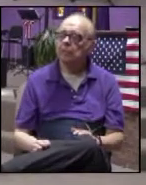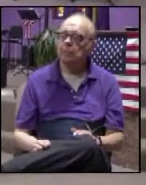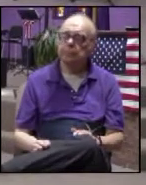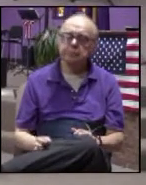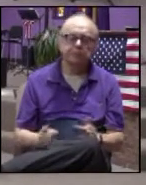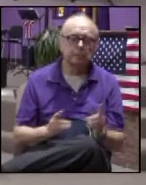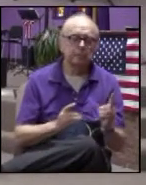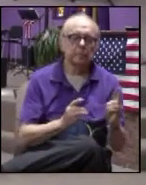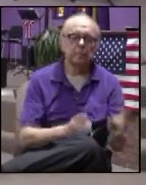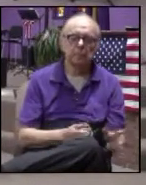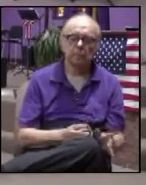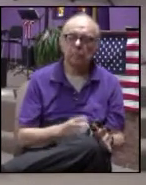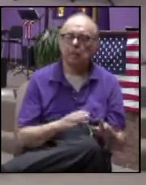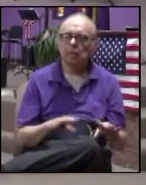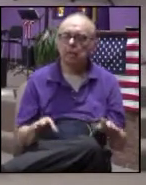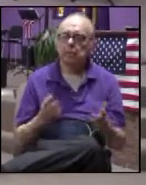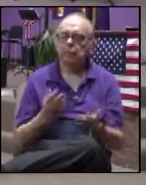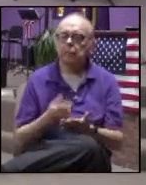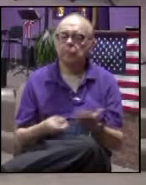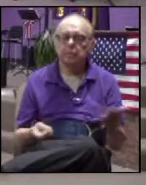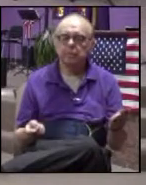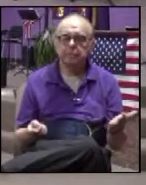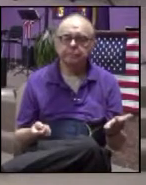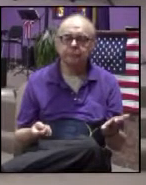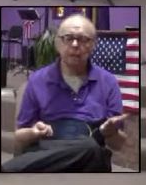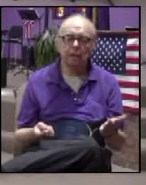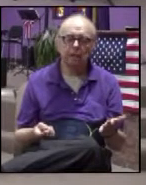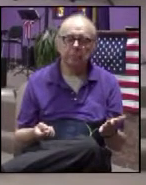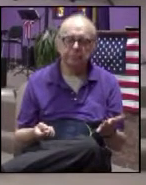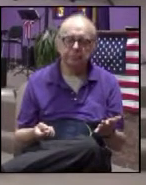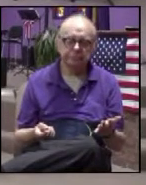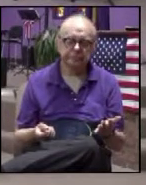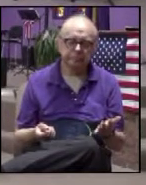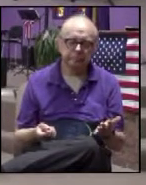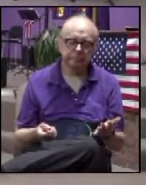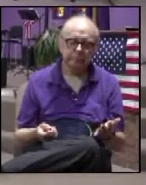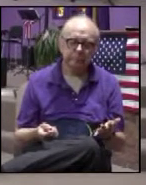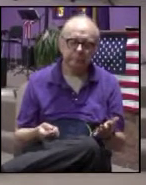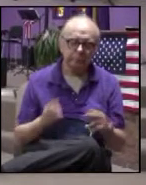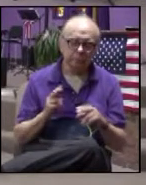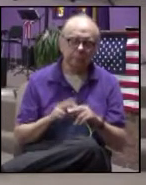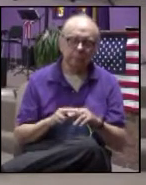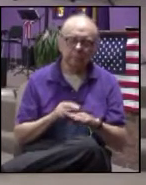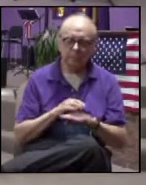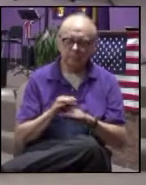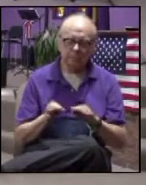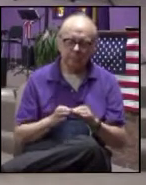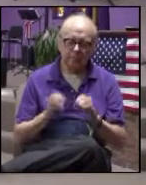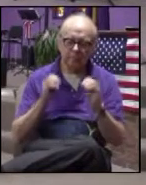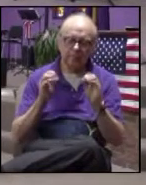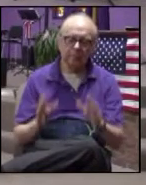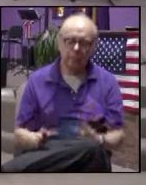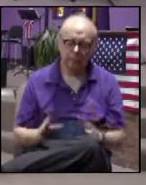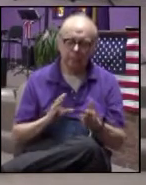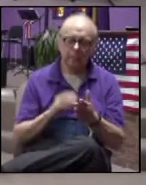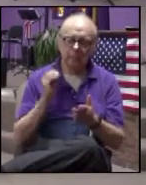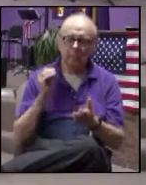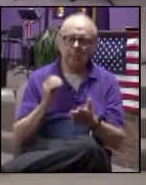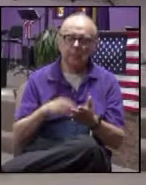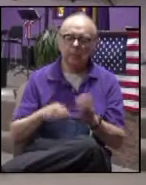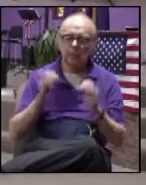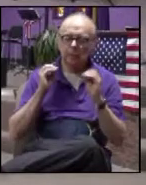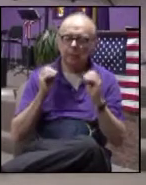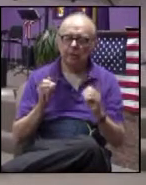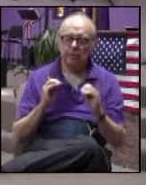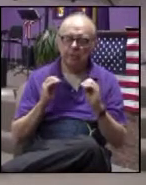A disciple does what? A disciple sits at the feet of the teacher, learning what the teacher wants to